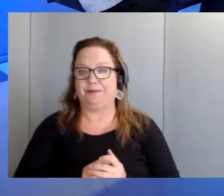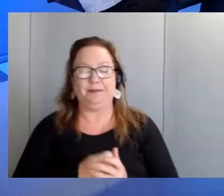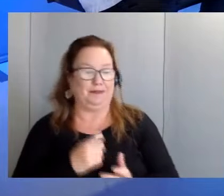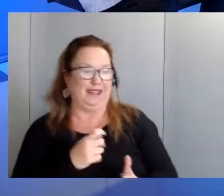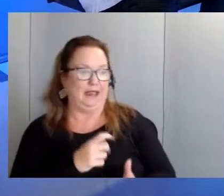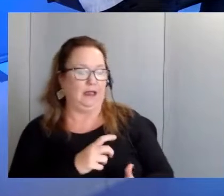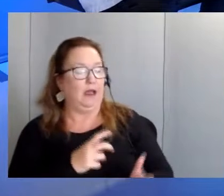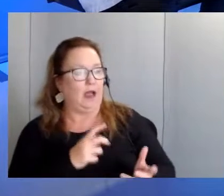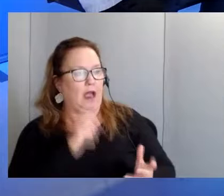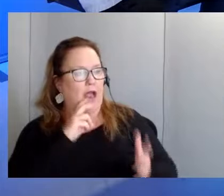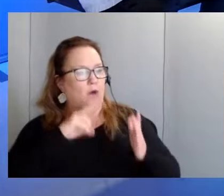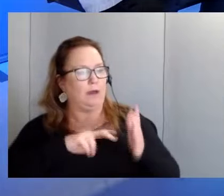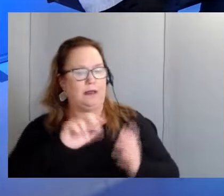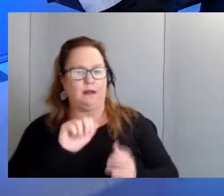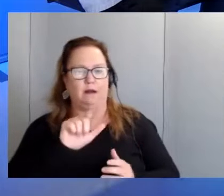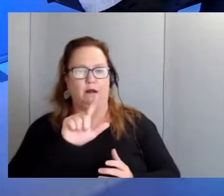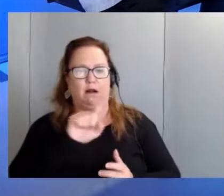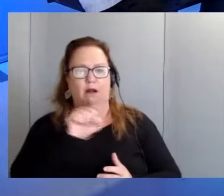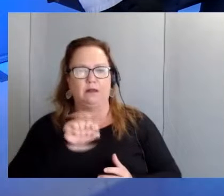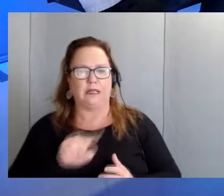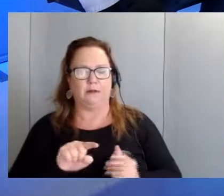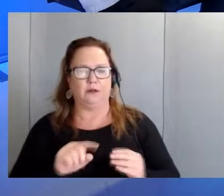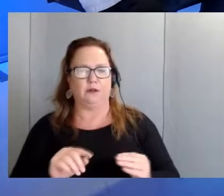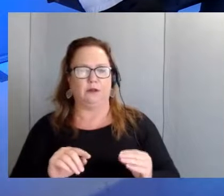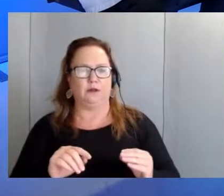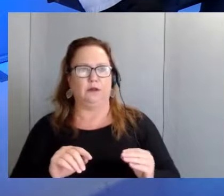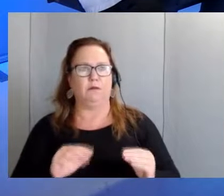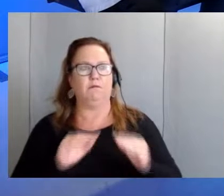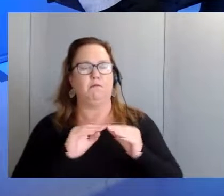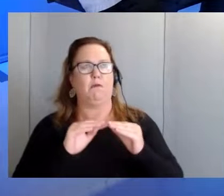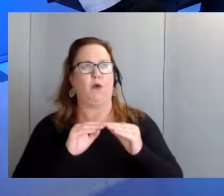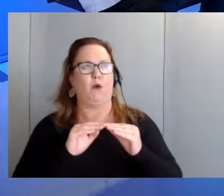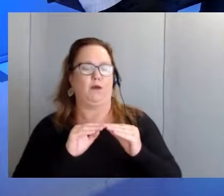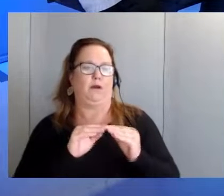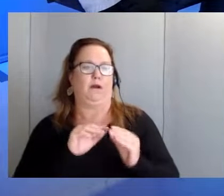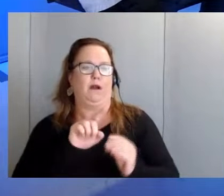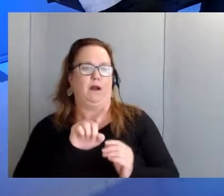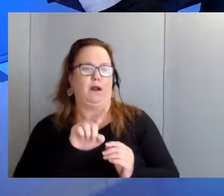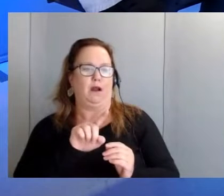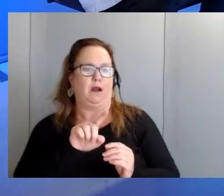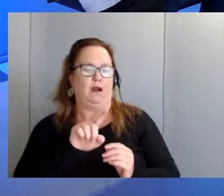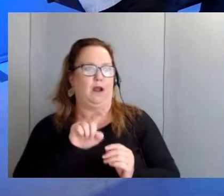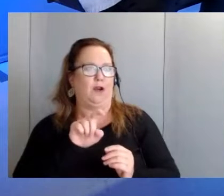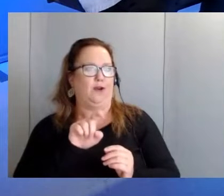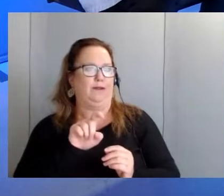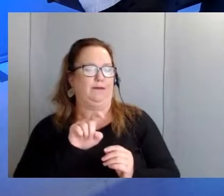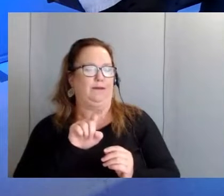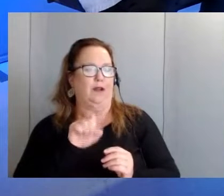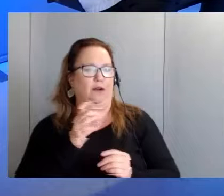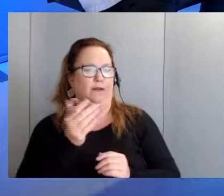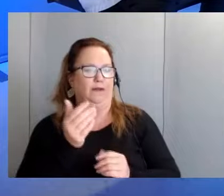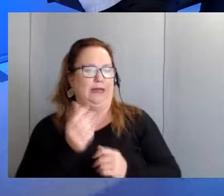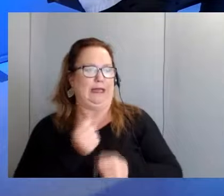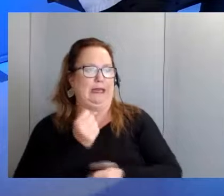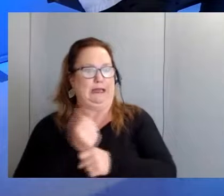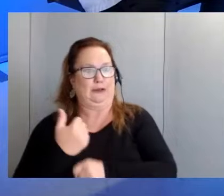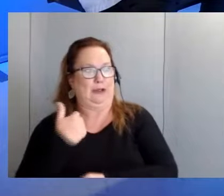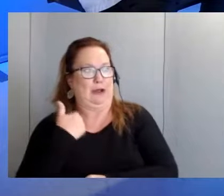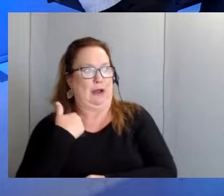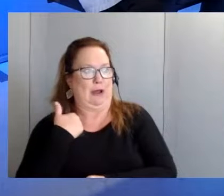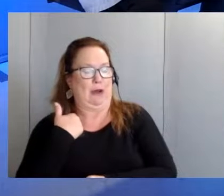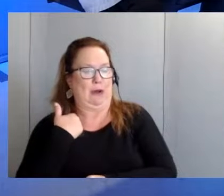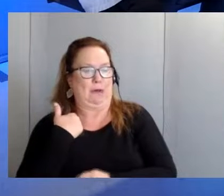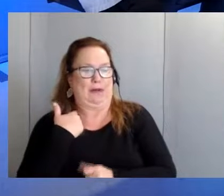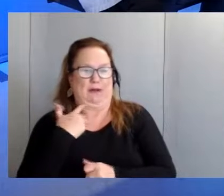I read that Alzheimer's was described more than like 115 years ago in medical accounts, but we're just scratching